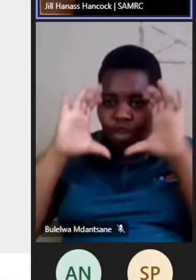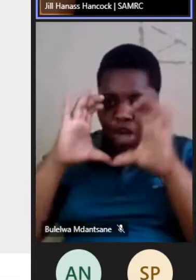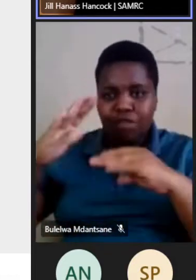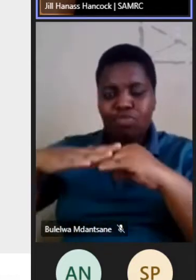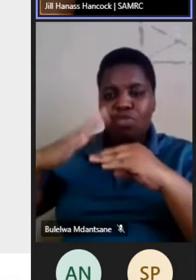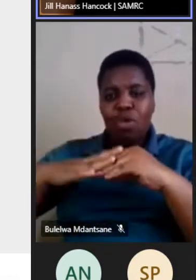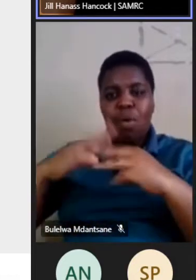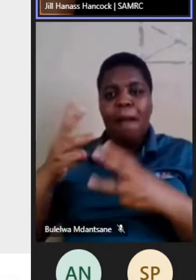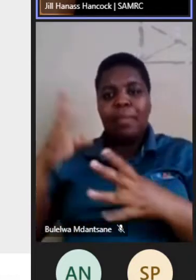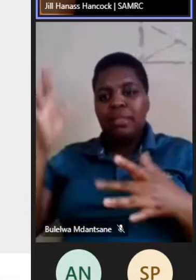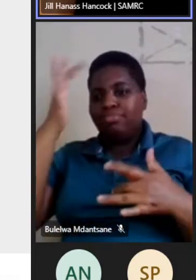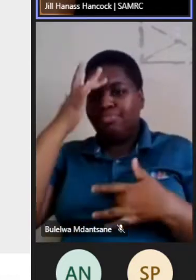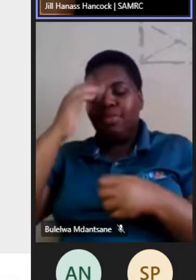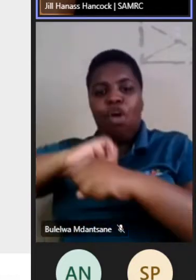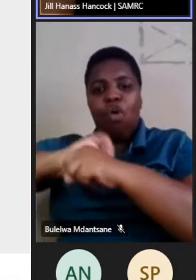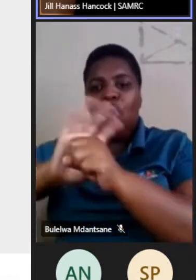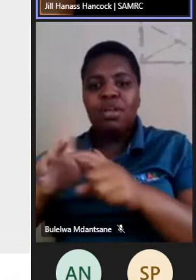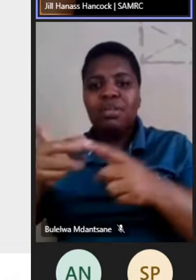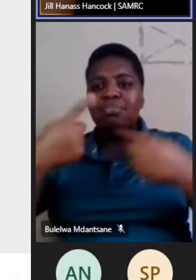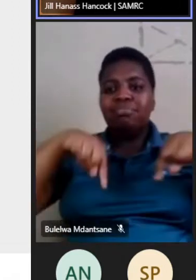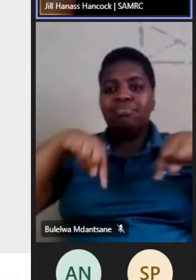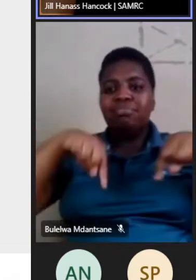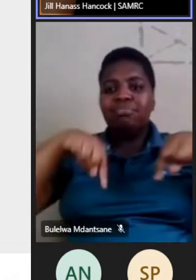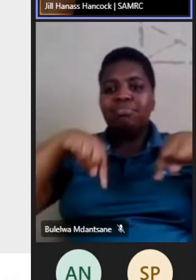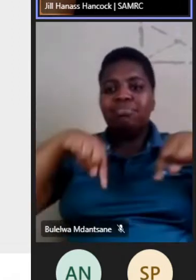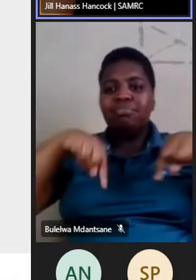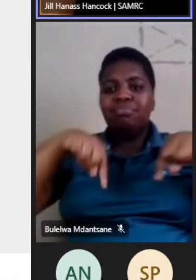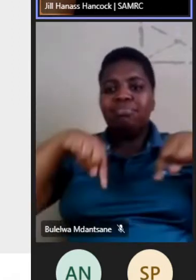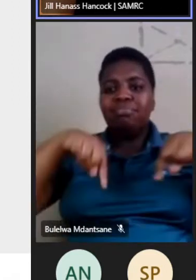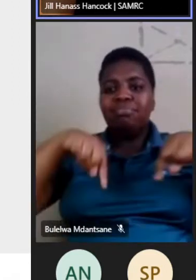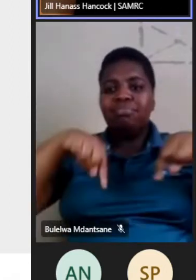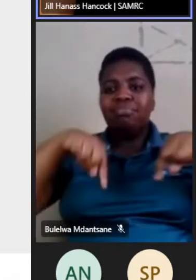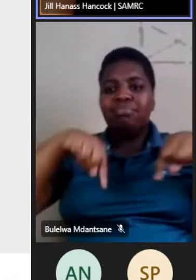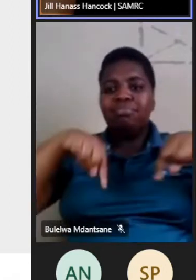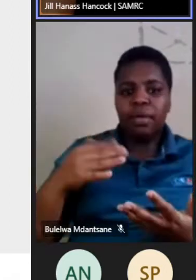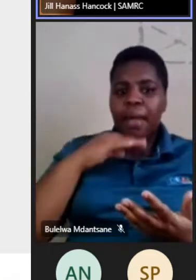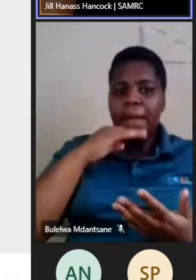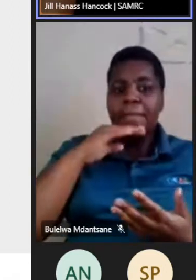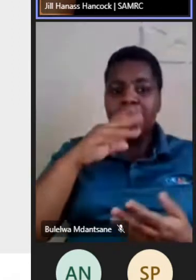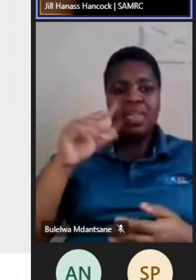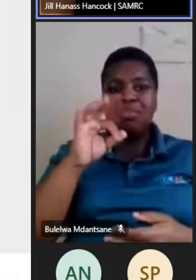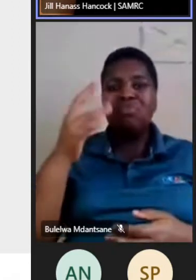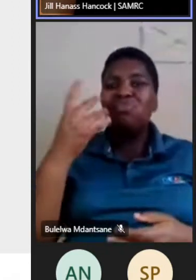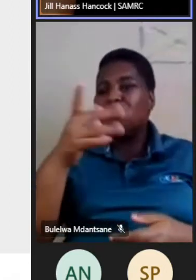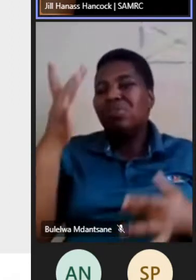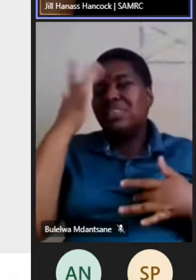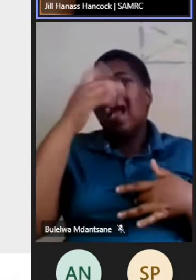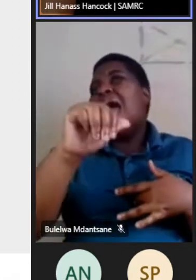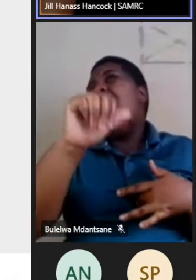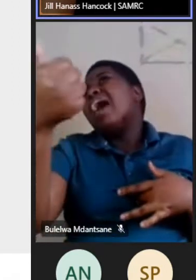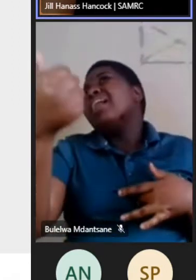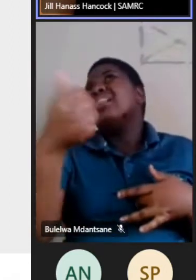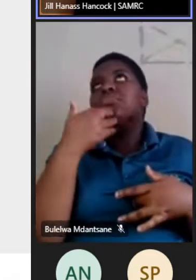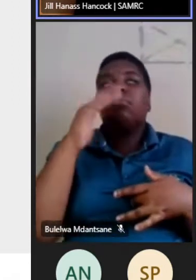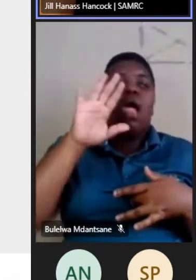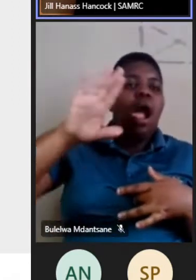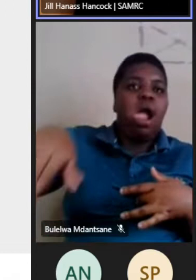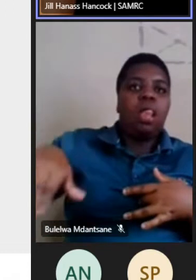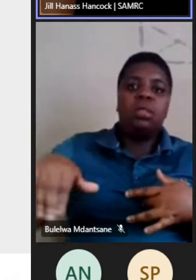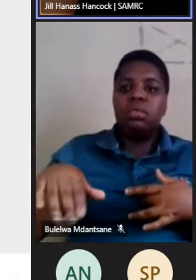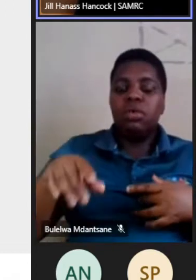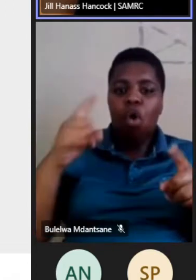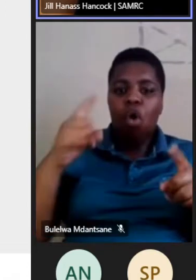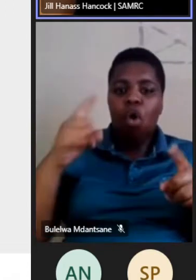essential patients rather than us, who came for injections or other prevention methods. They said it's not essential. They don't take